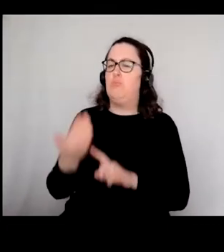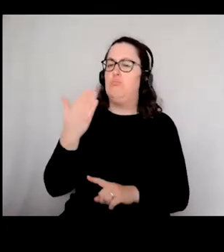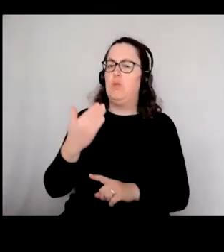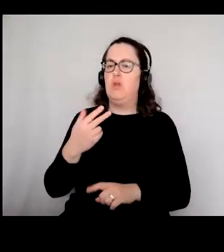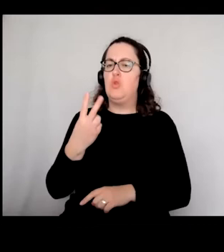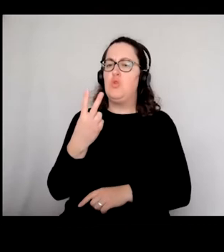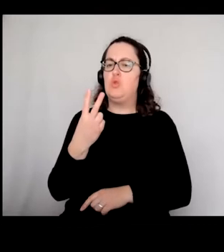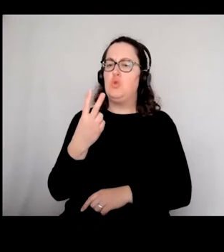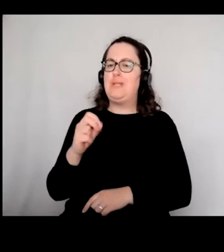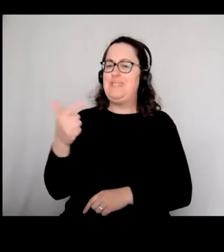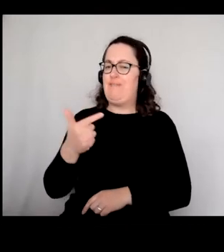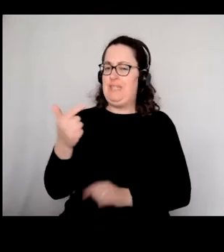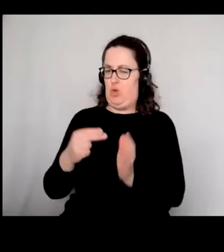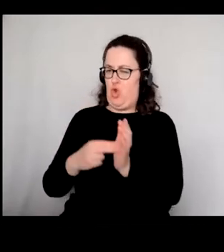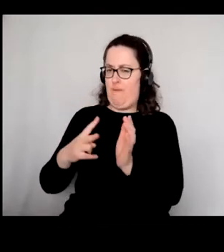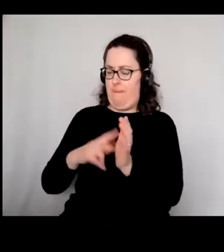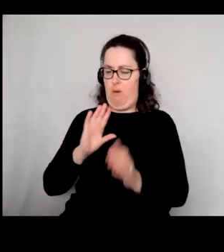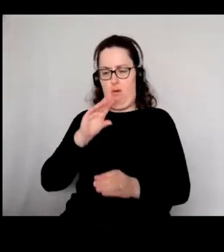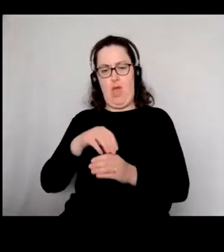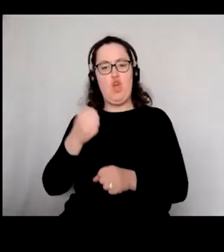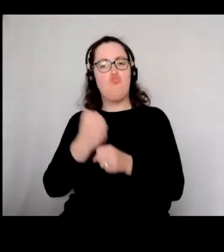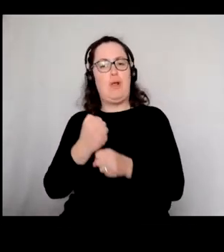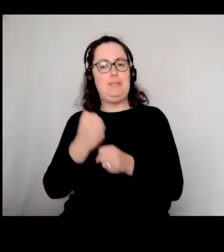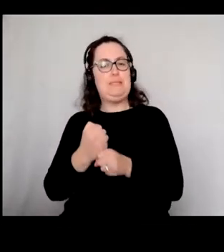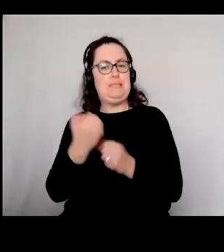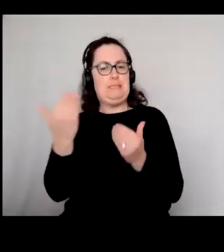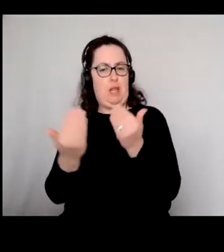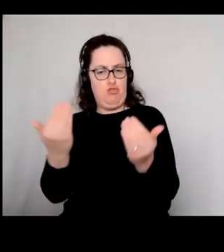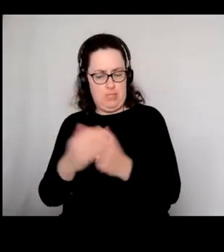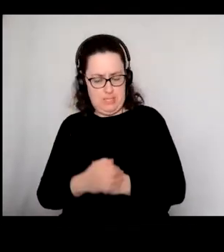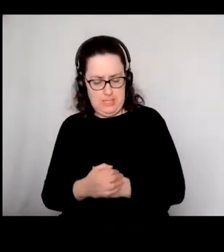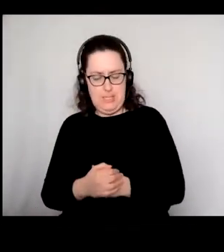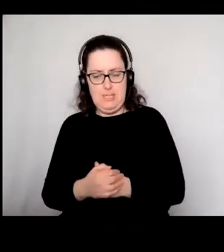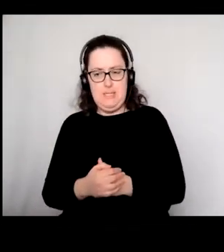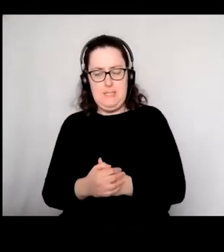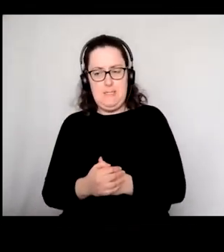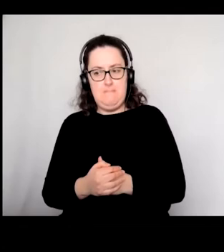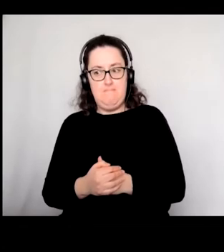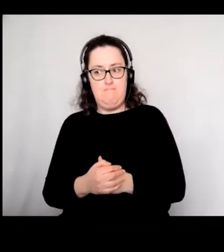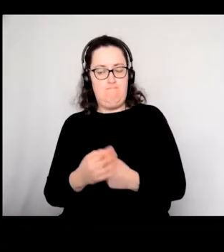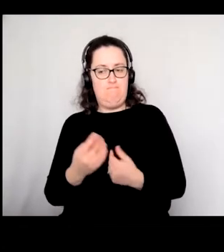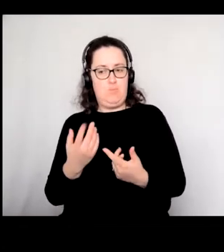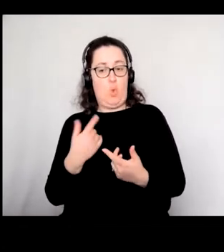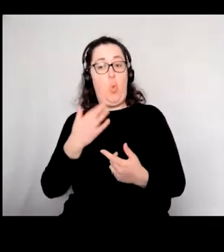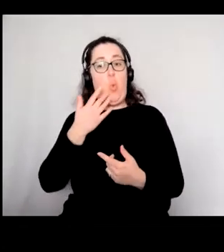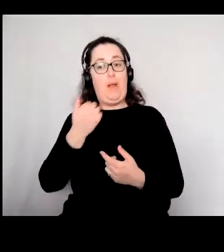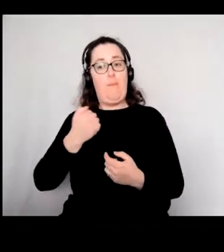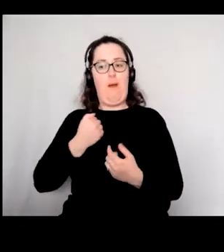in November 2017. And one of the first things that I got to do as part of that